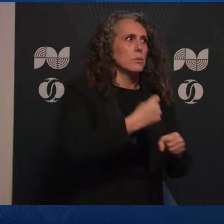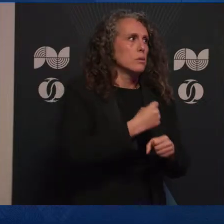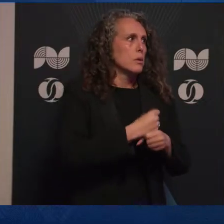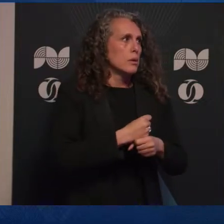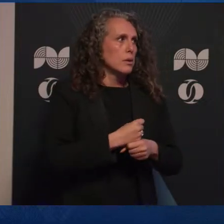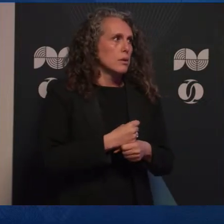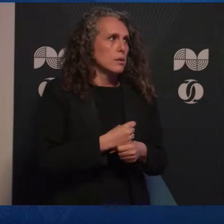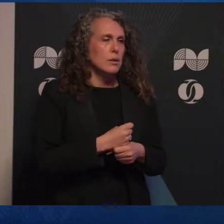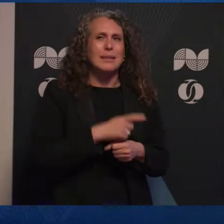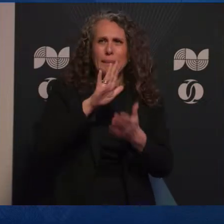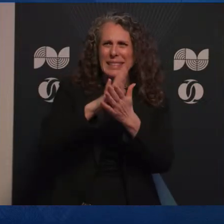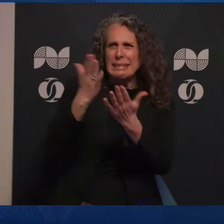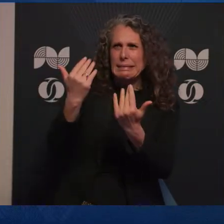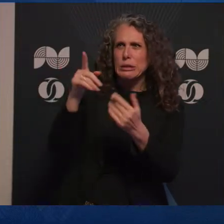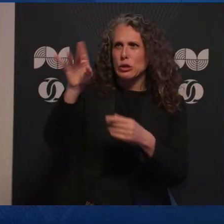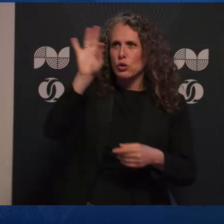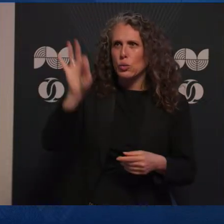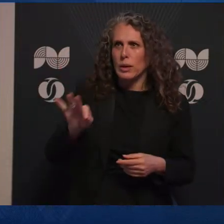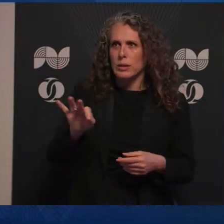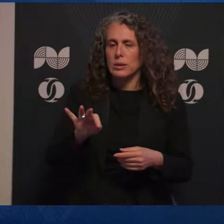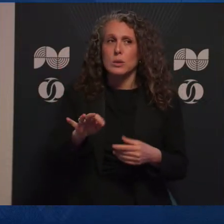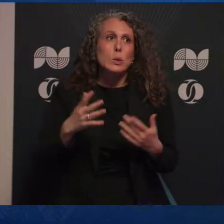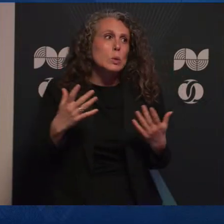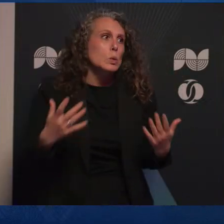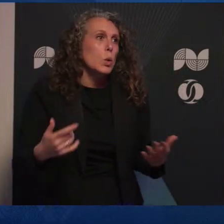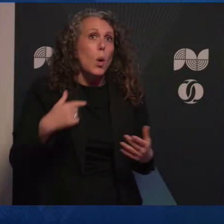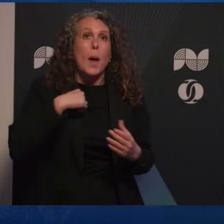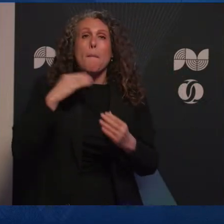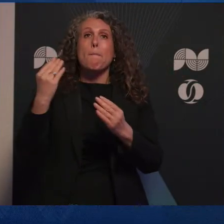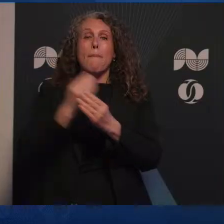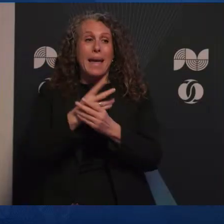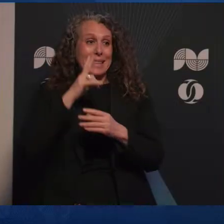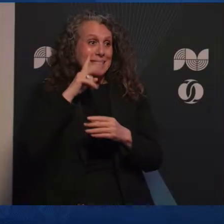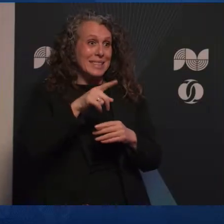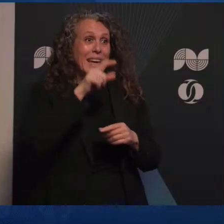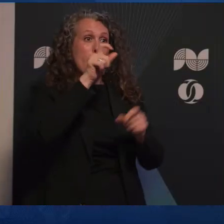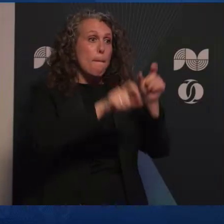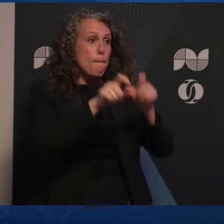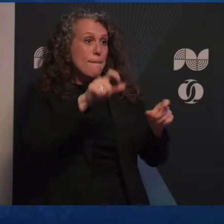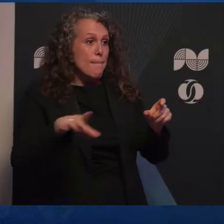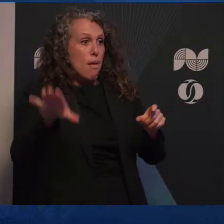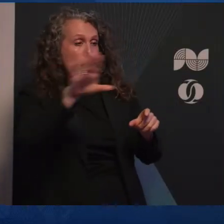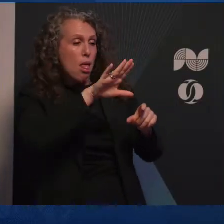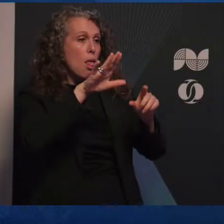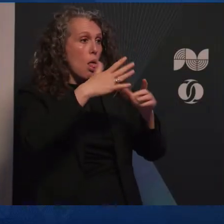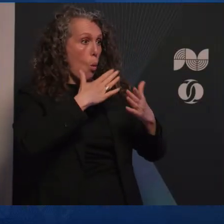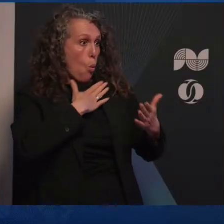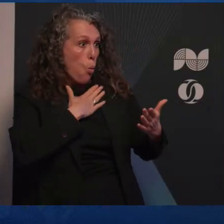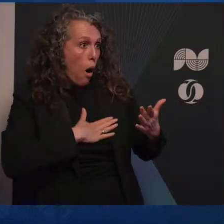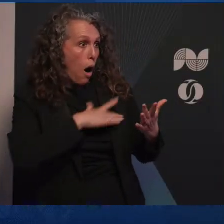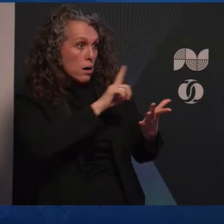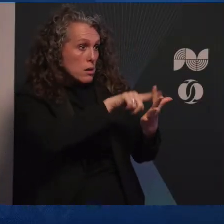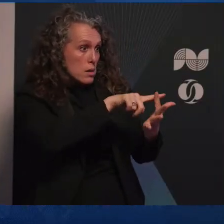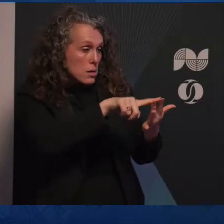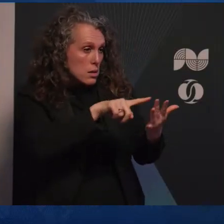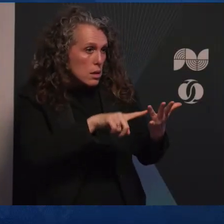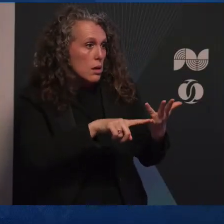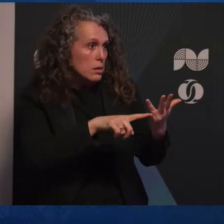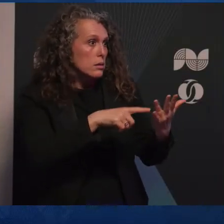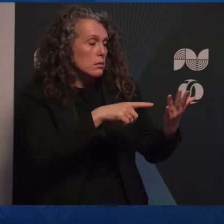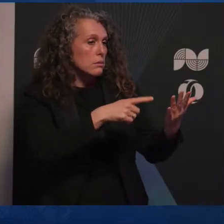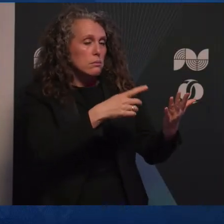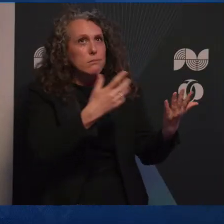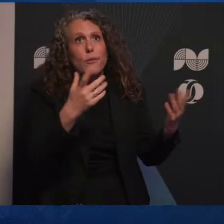So what it means that we are responding to demand from the private sector, if it's about private sector funding. So companies come to